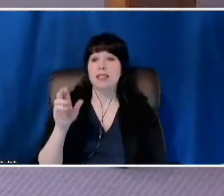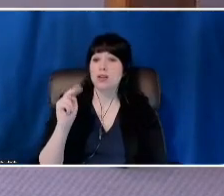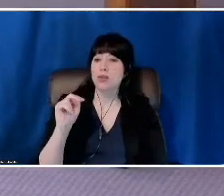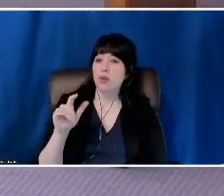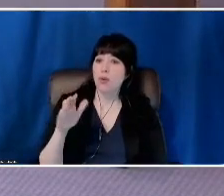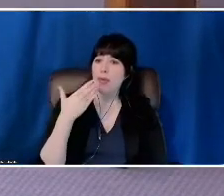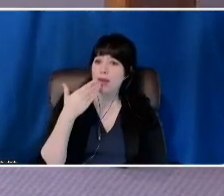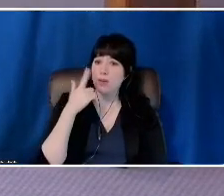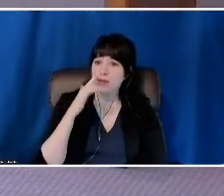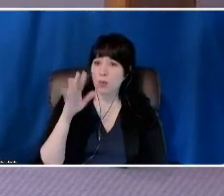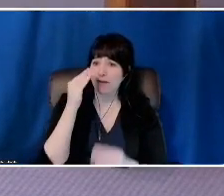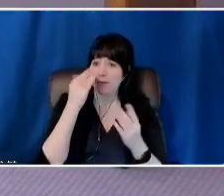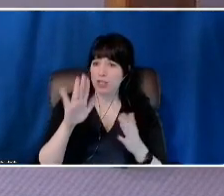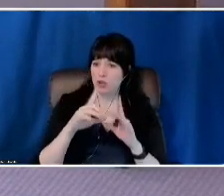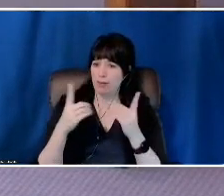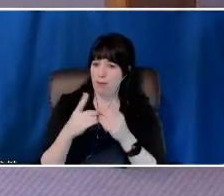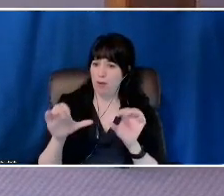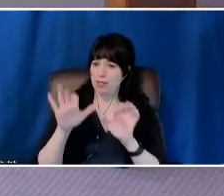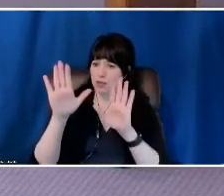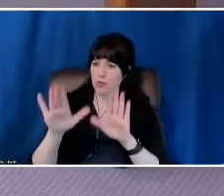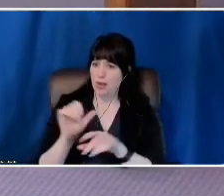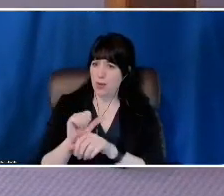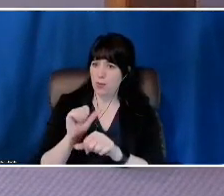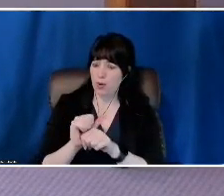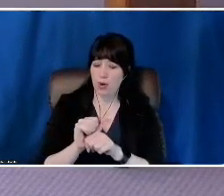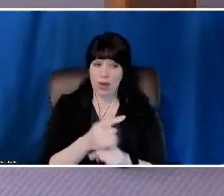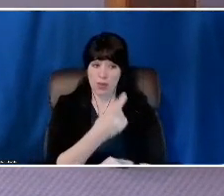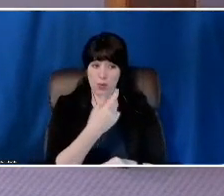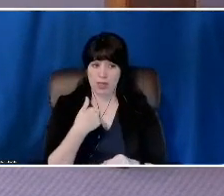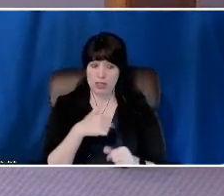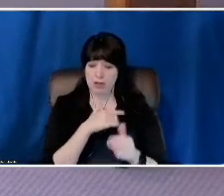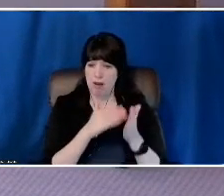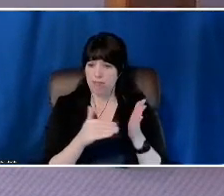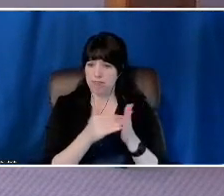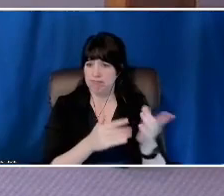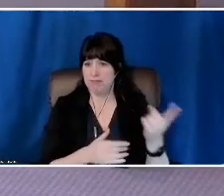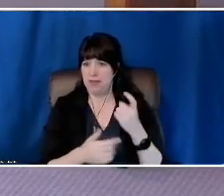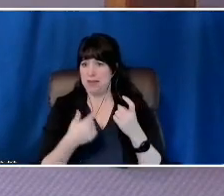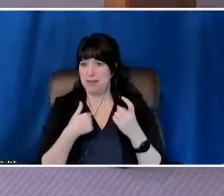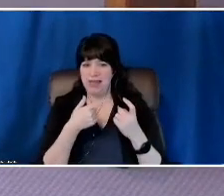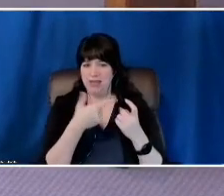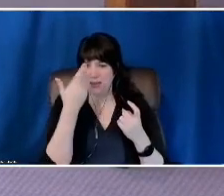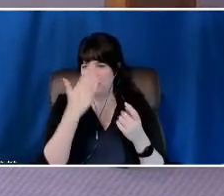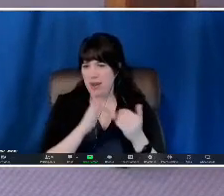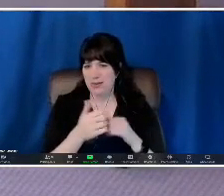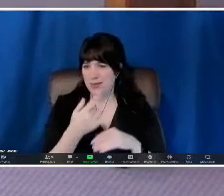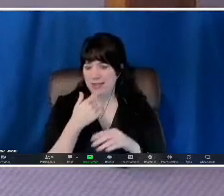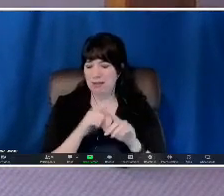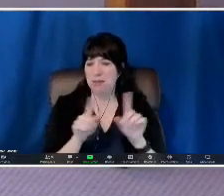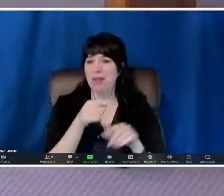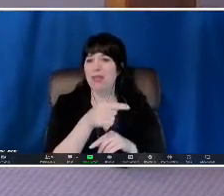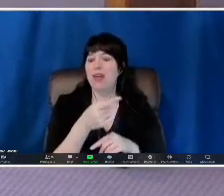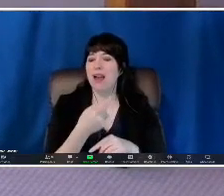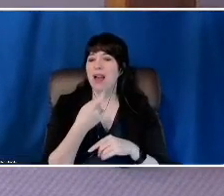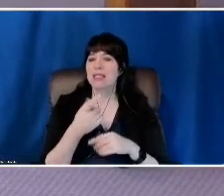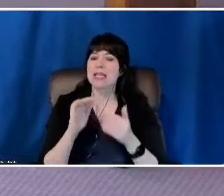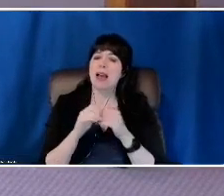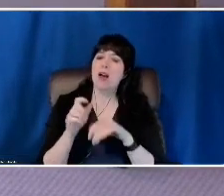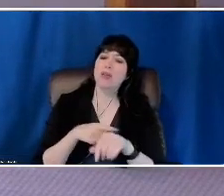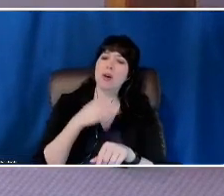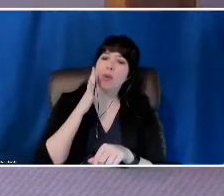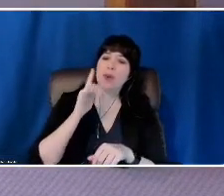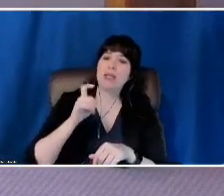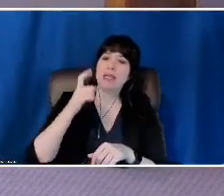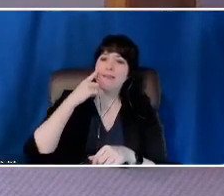great work. The question I get asked is, and they don't know how to phrase this, but people ask, how long is it gonna take for me to